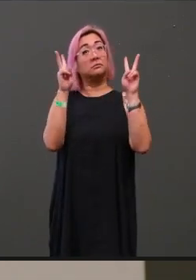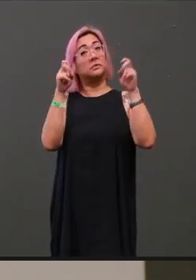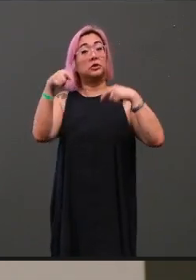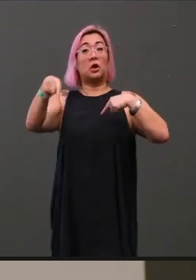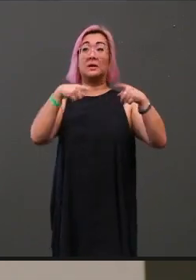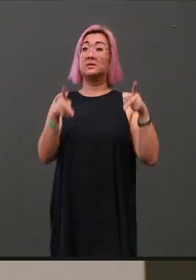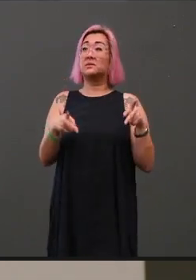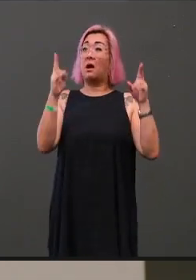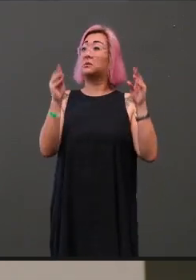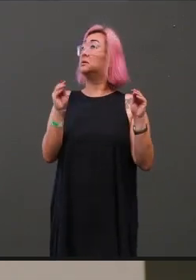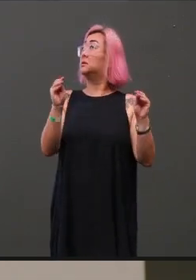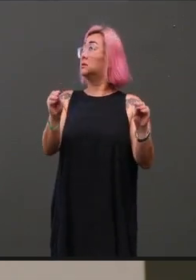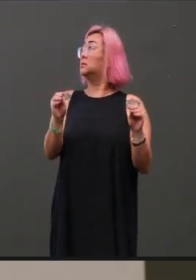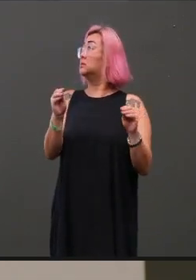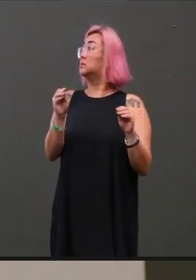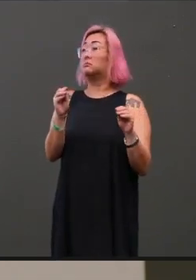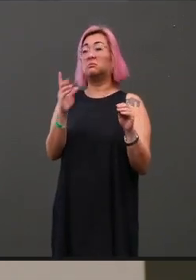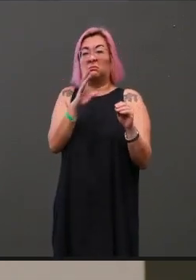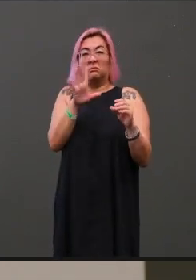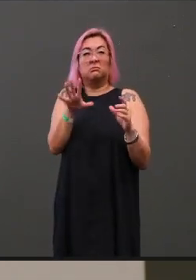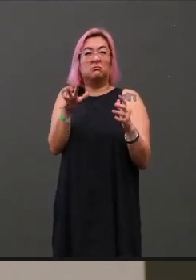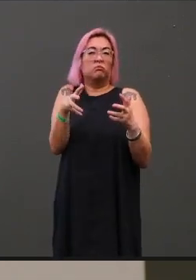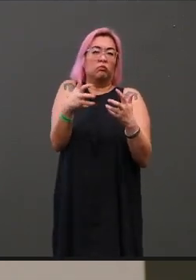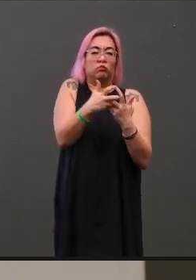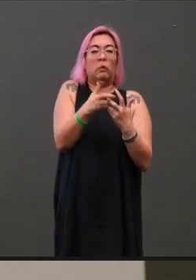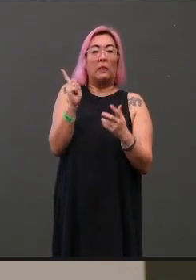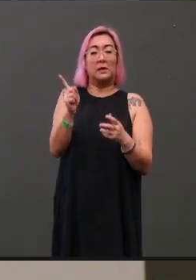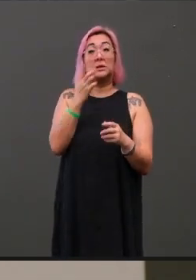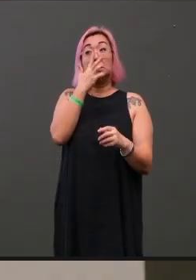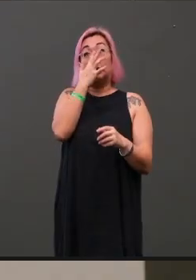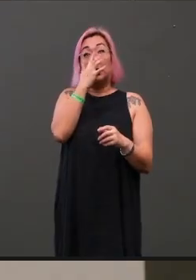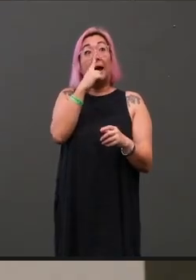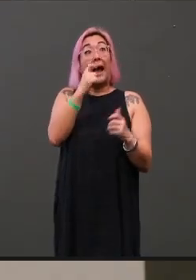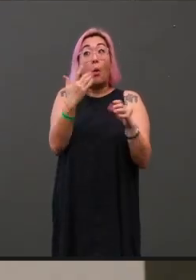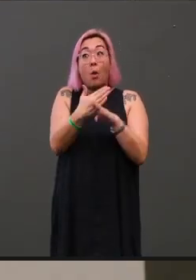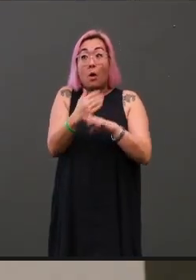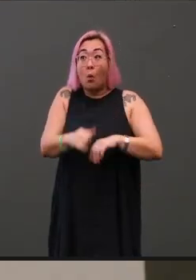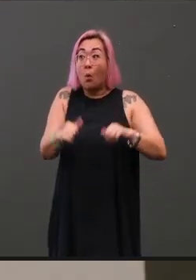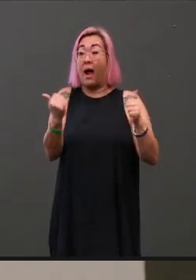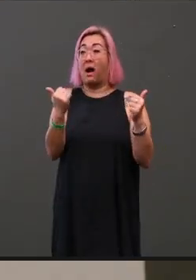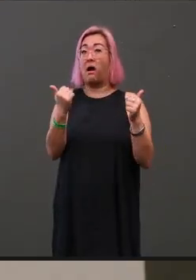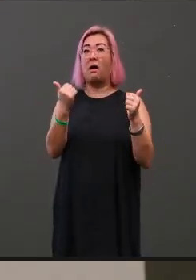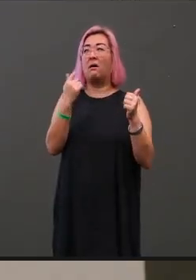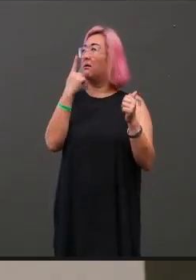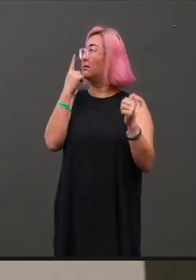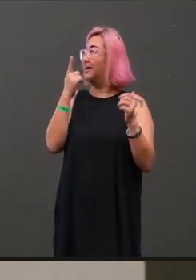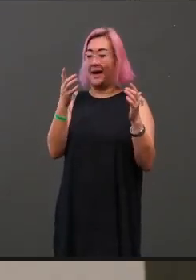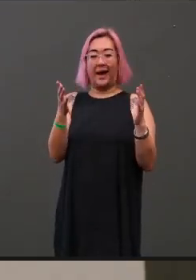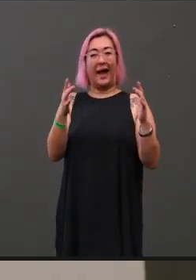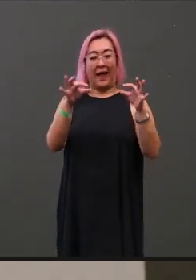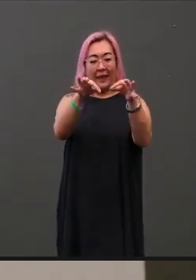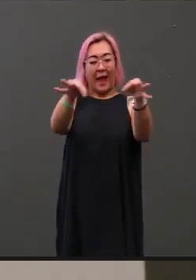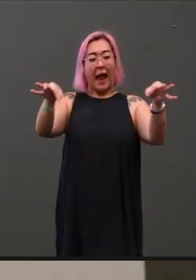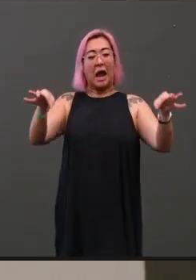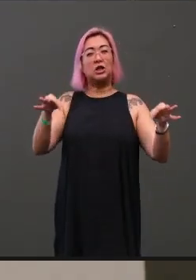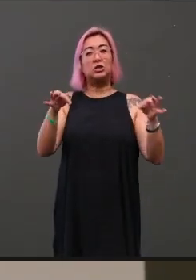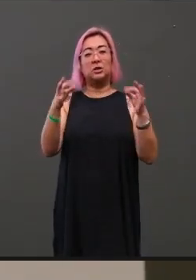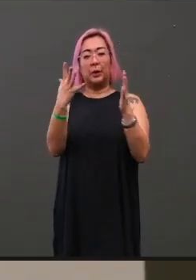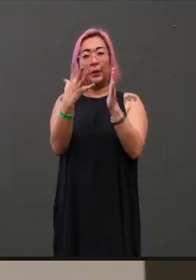engine. It can be very effective, and you can use some gradients at the edges to make the character kind of, the